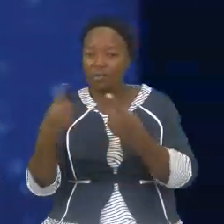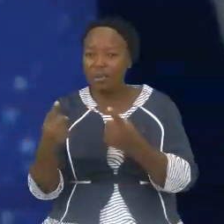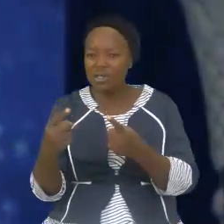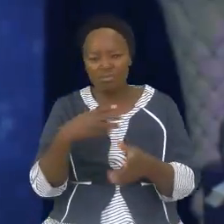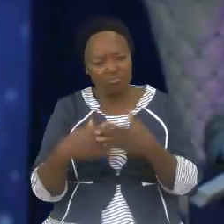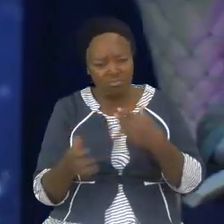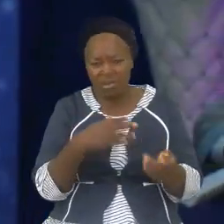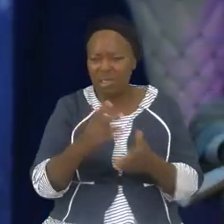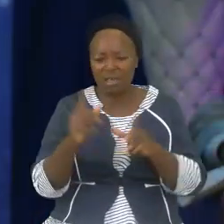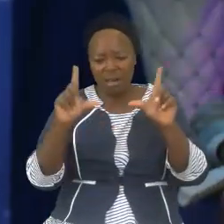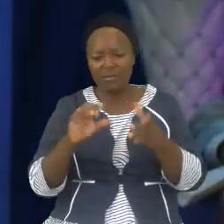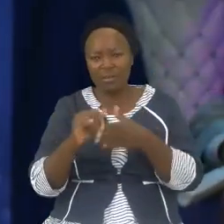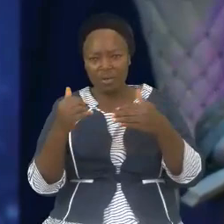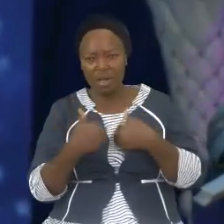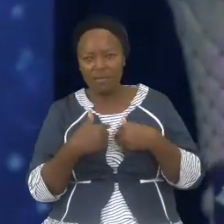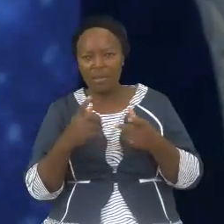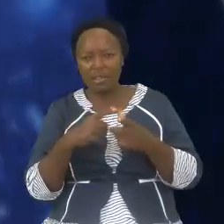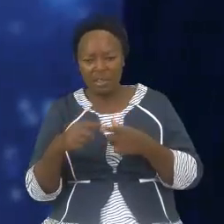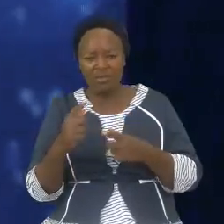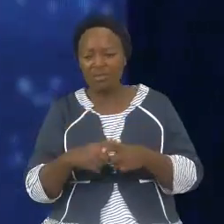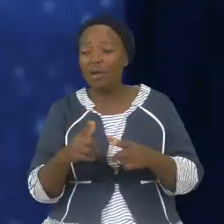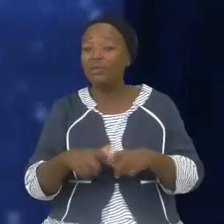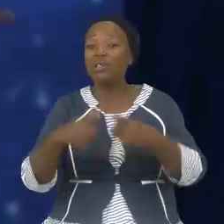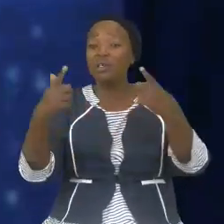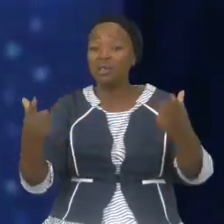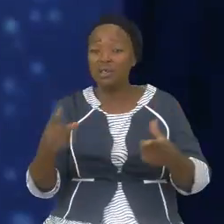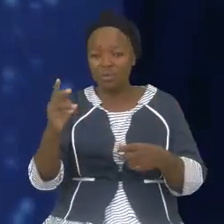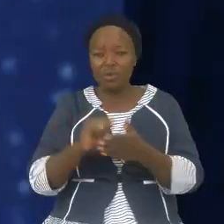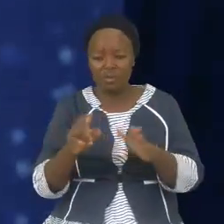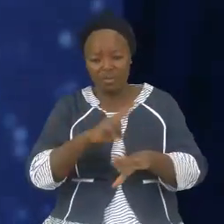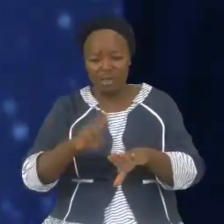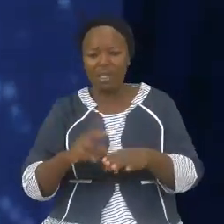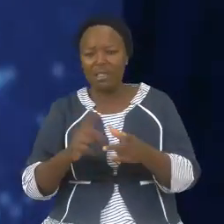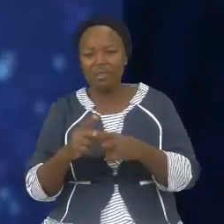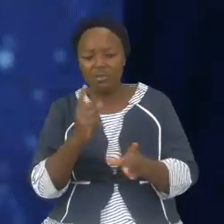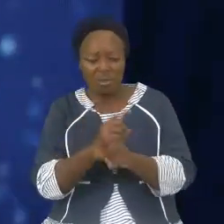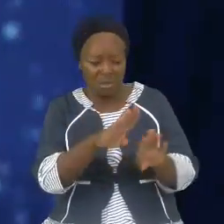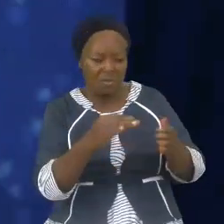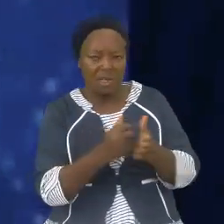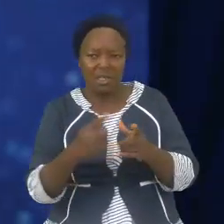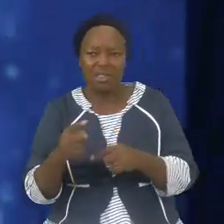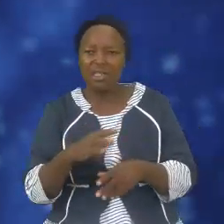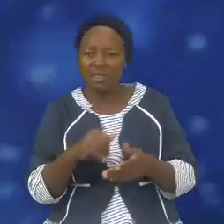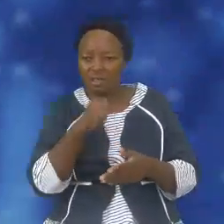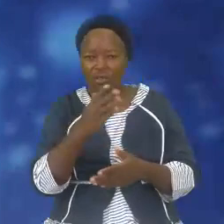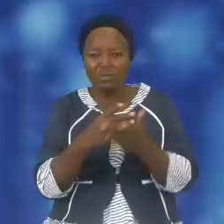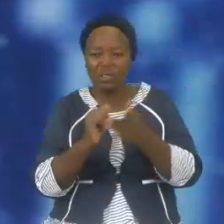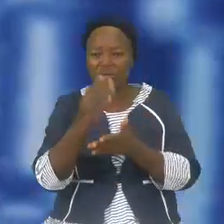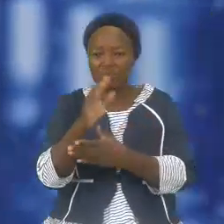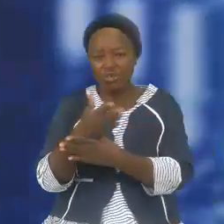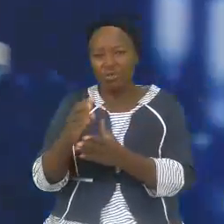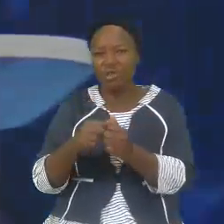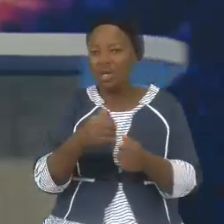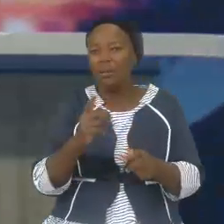level you have super, you have ordinary, you have whatever, just give me. And they got something they thought was oil. By the time they got